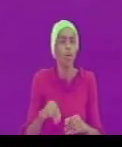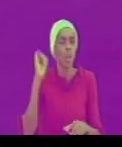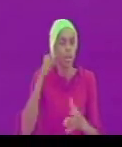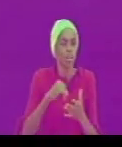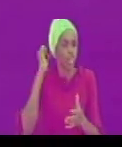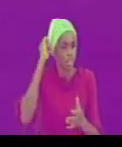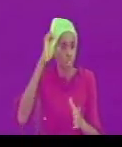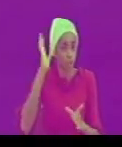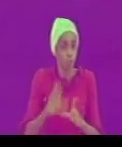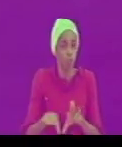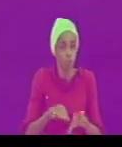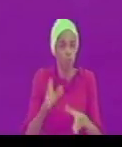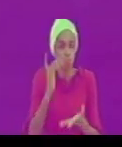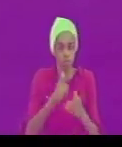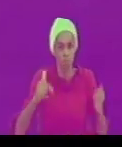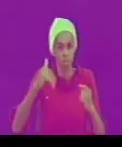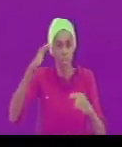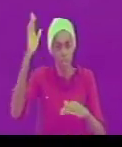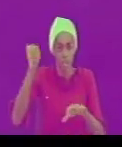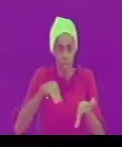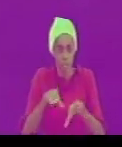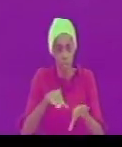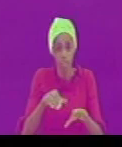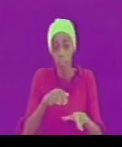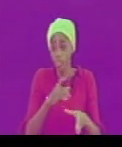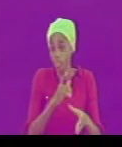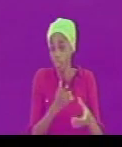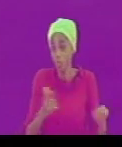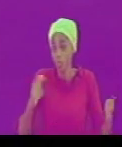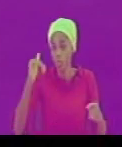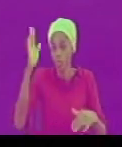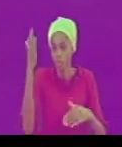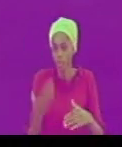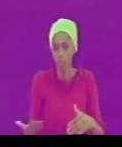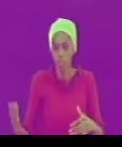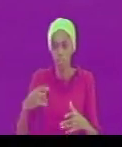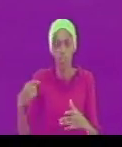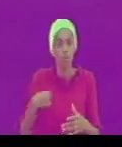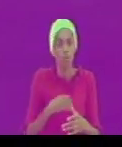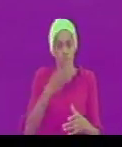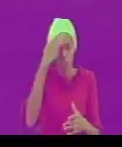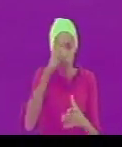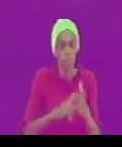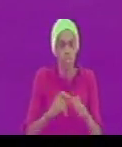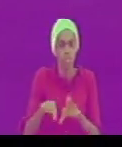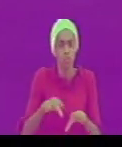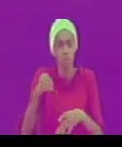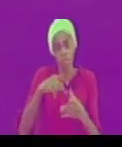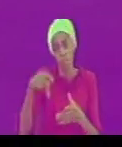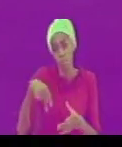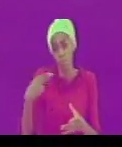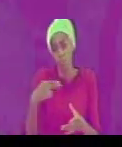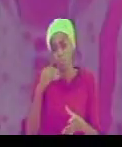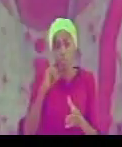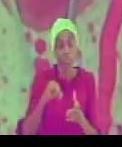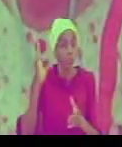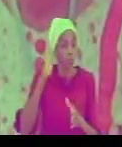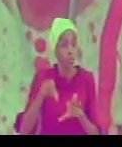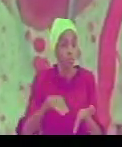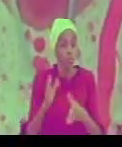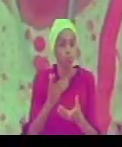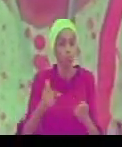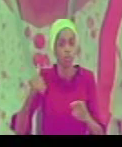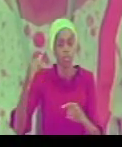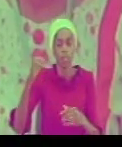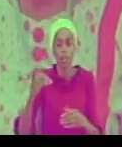Port Harcourt. Today will be a greater day. Today will be a greater power. Today will be a greater influence. May God move as